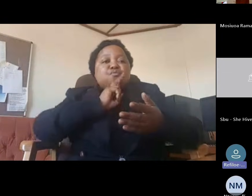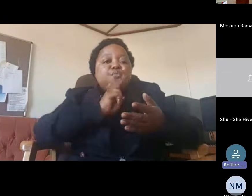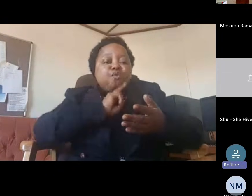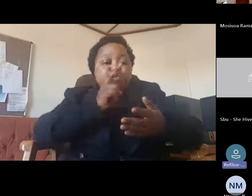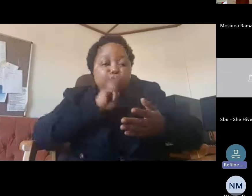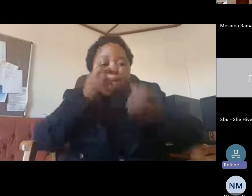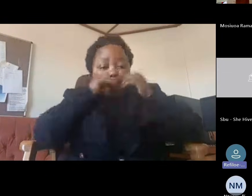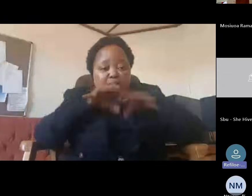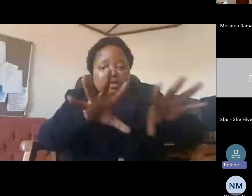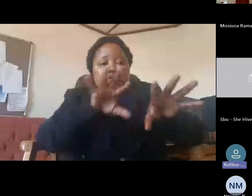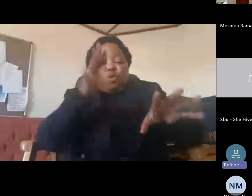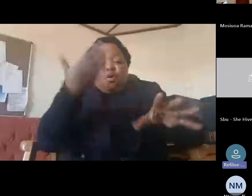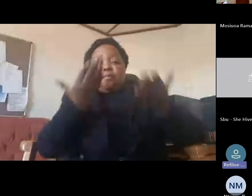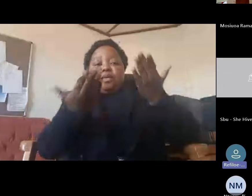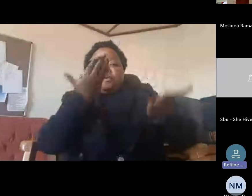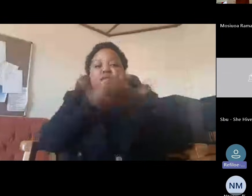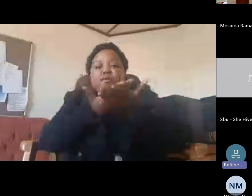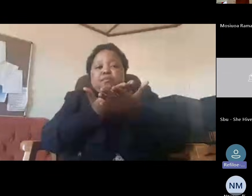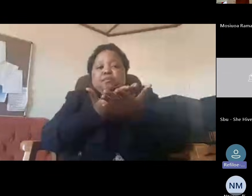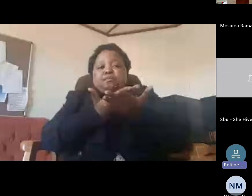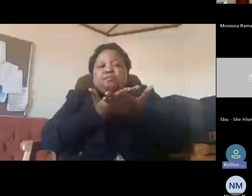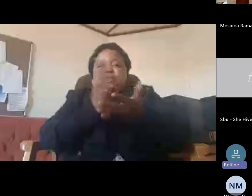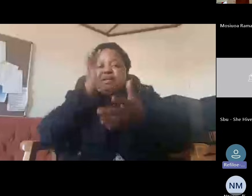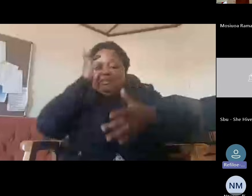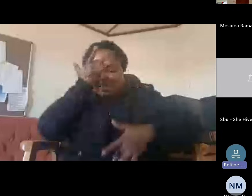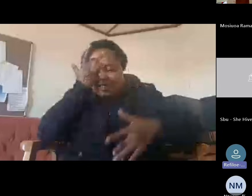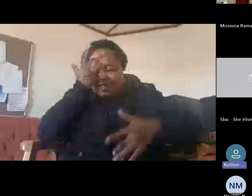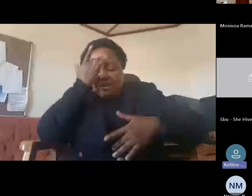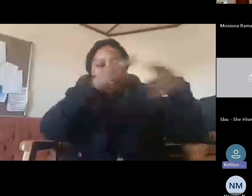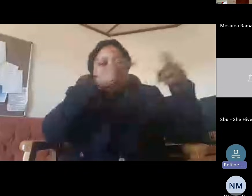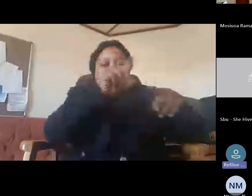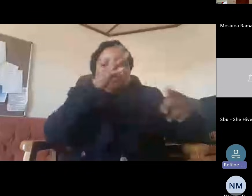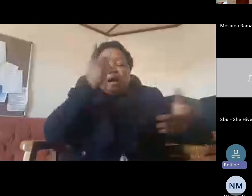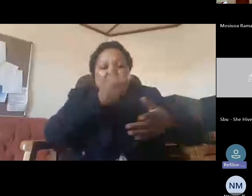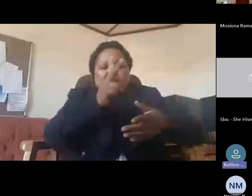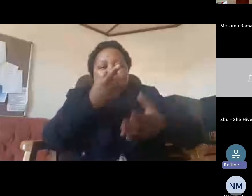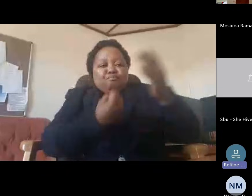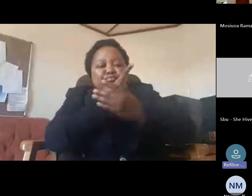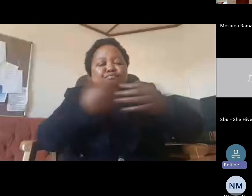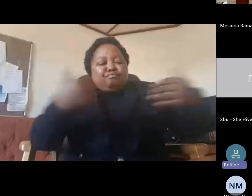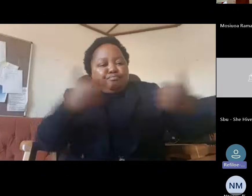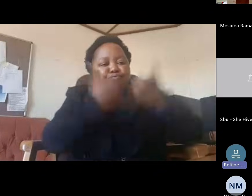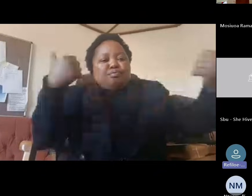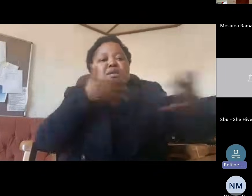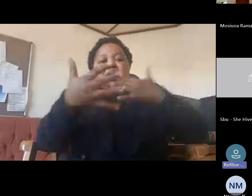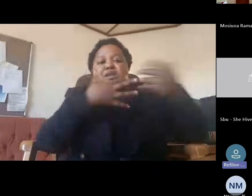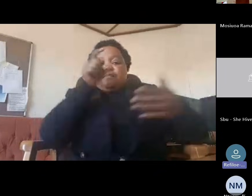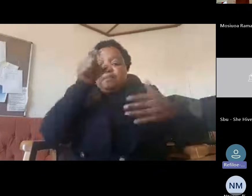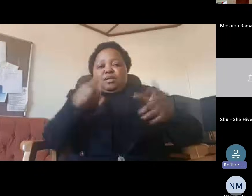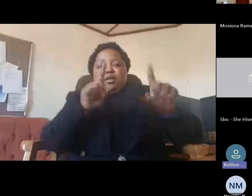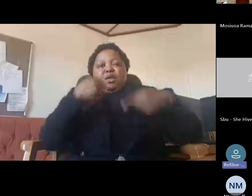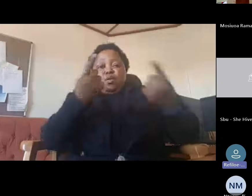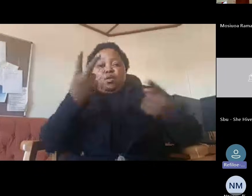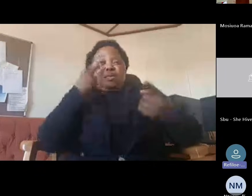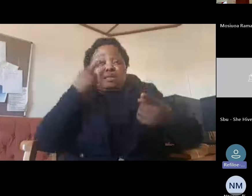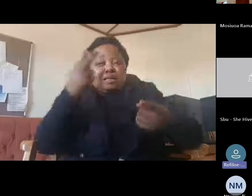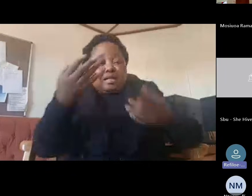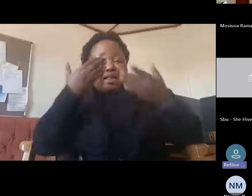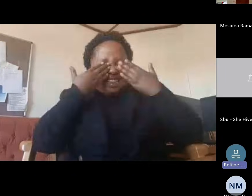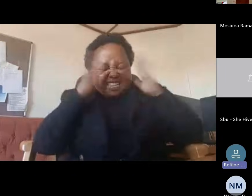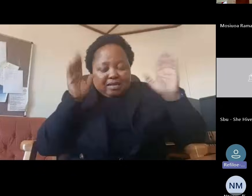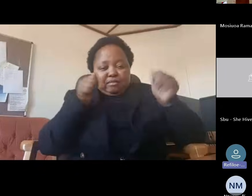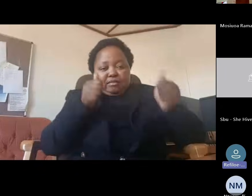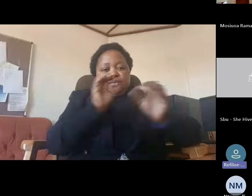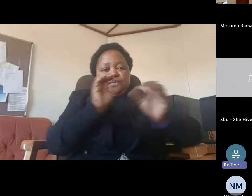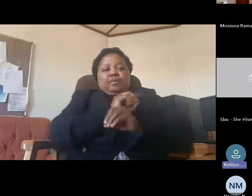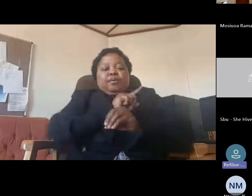other chronic diseases that come and several accidents that happen, a person at one point cannot be able to even see clearly. So for me, it's